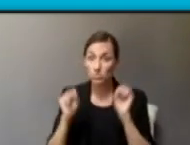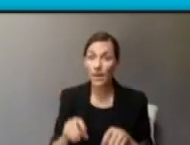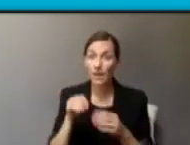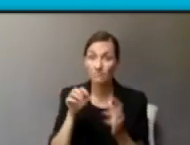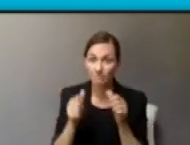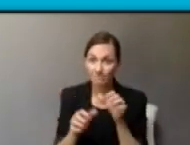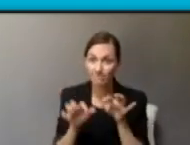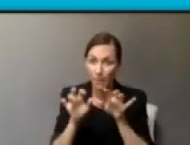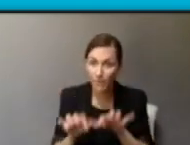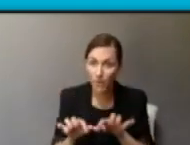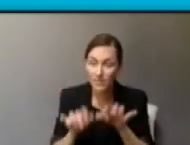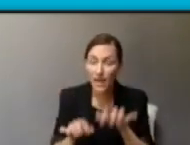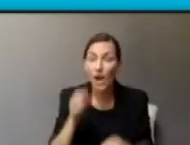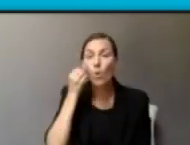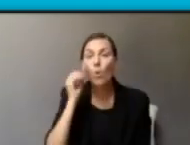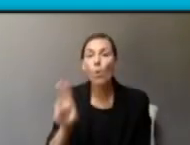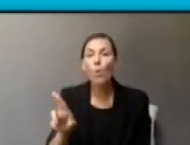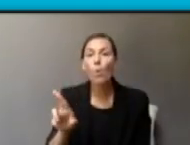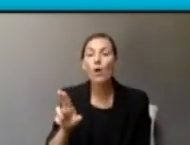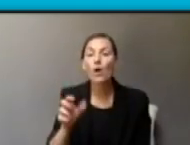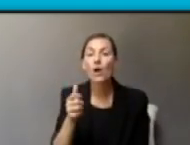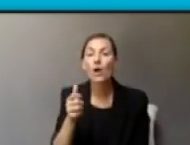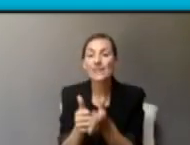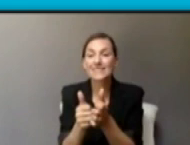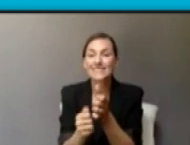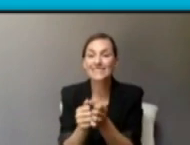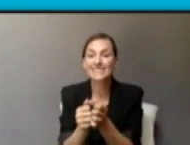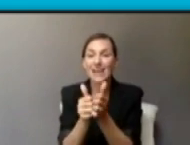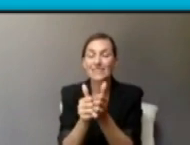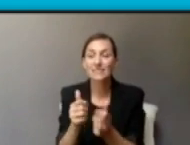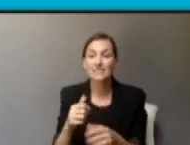us your email or phone number at